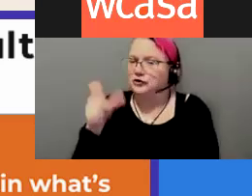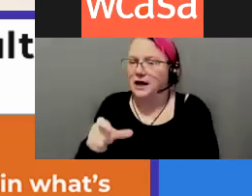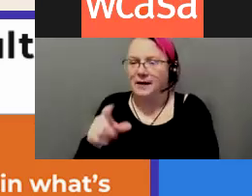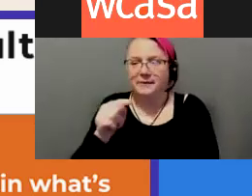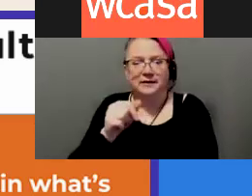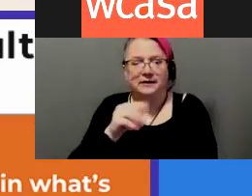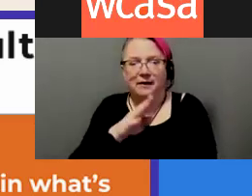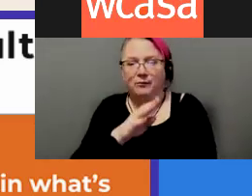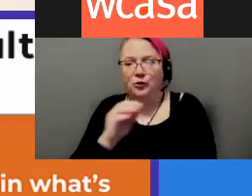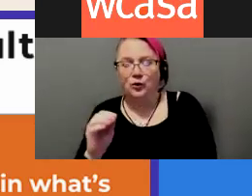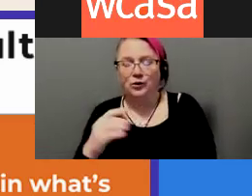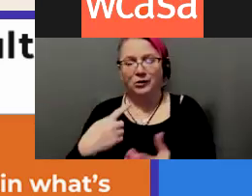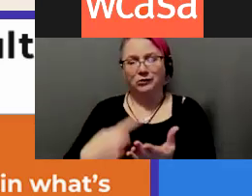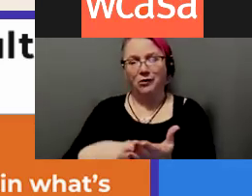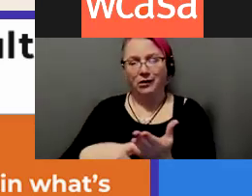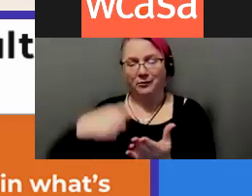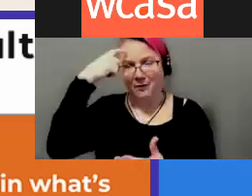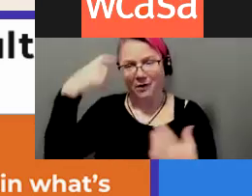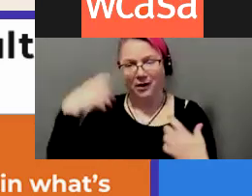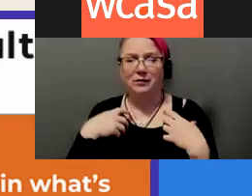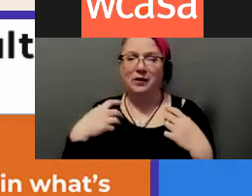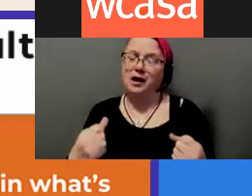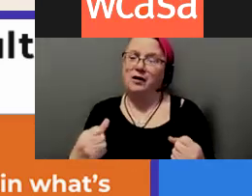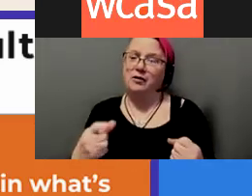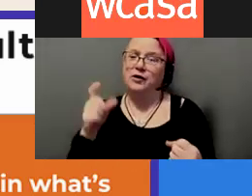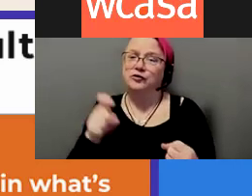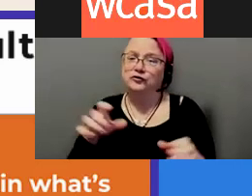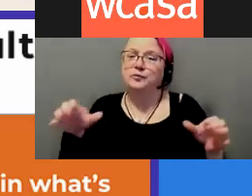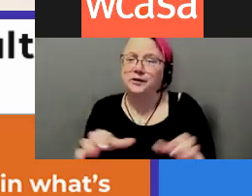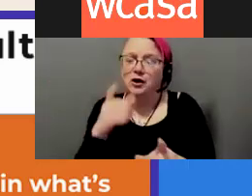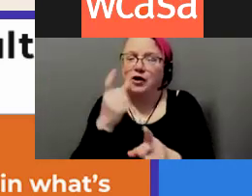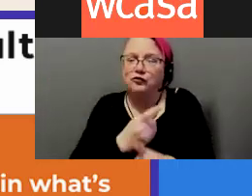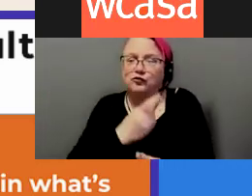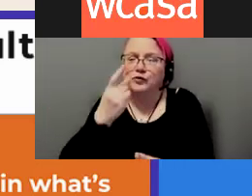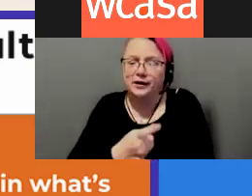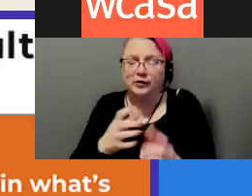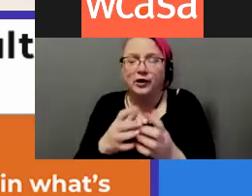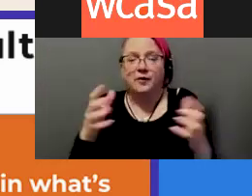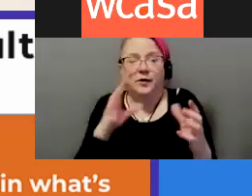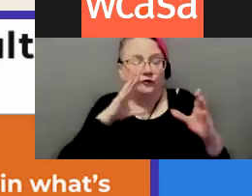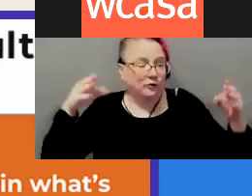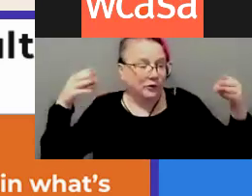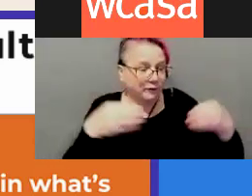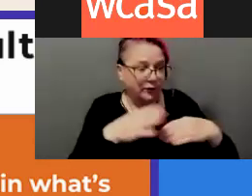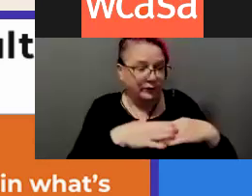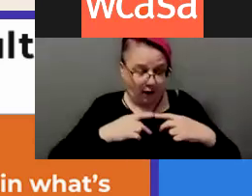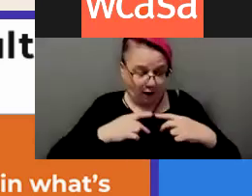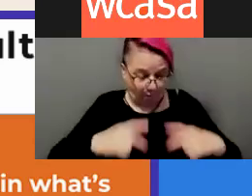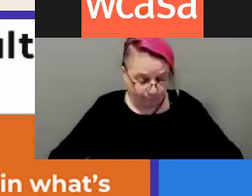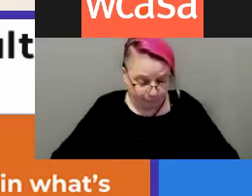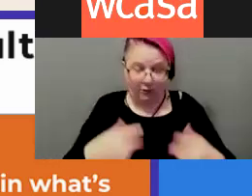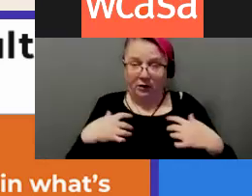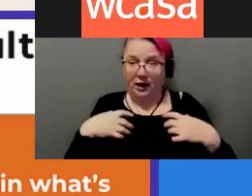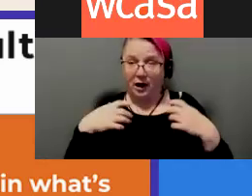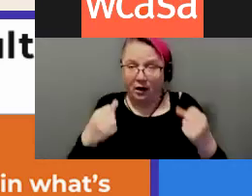Talking about mental health should be absolutely done regularly, as much as we focus on our physical health.